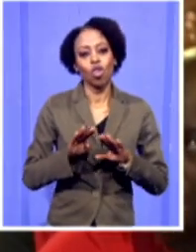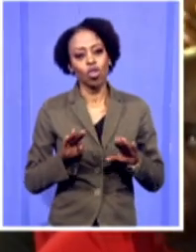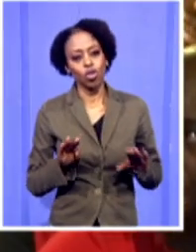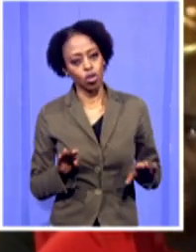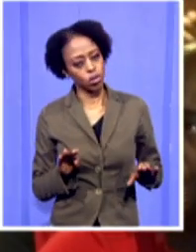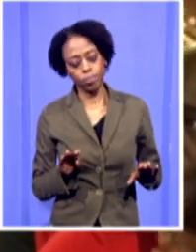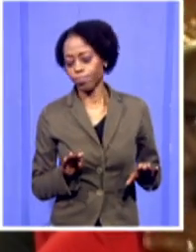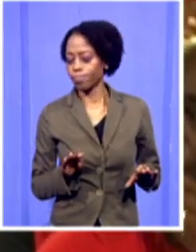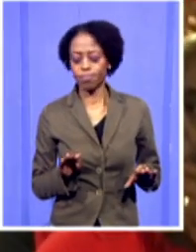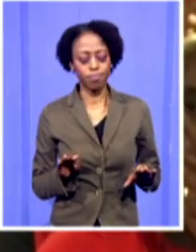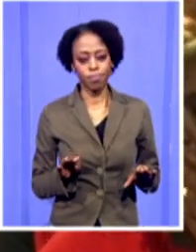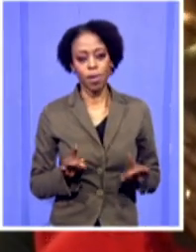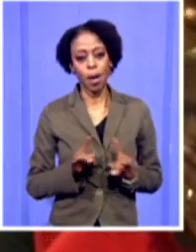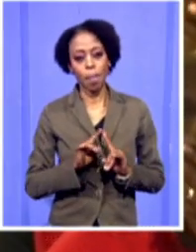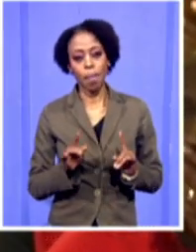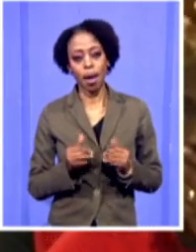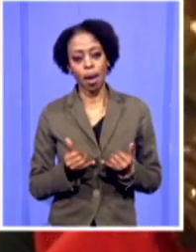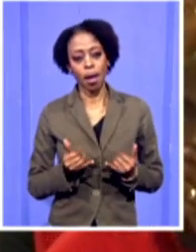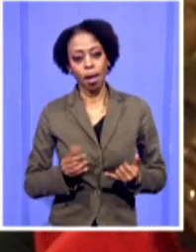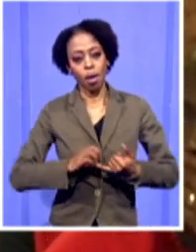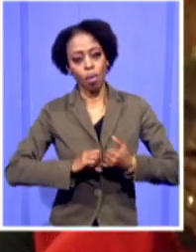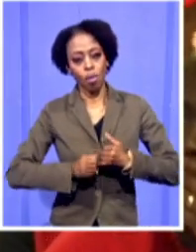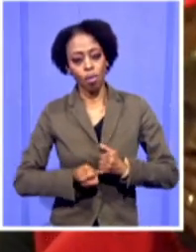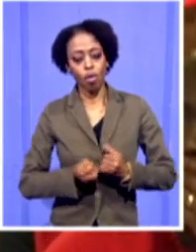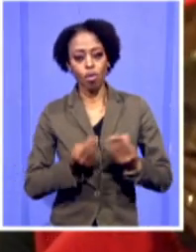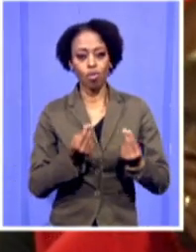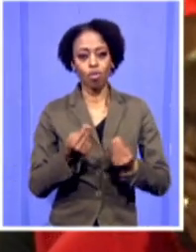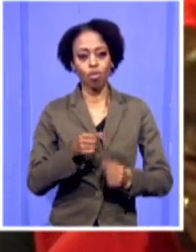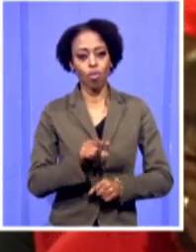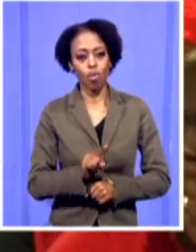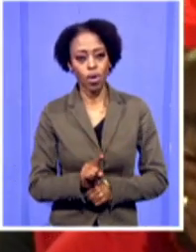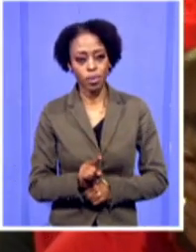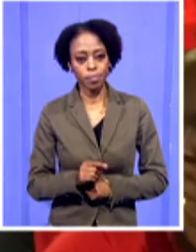tradition. What we are trying to do